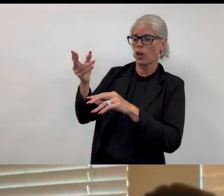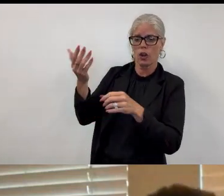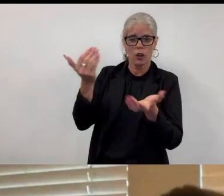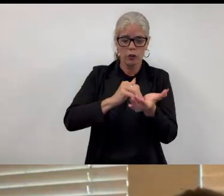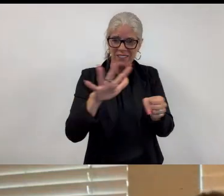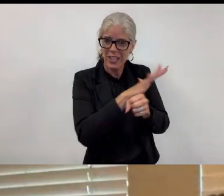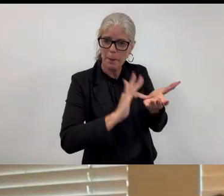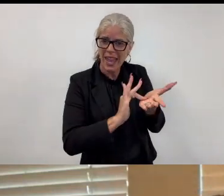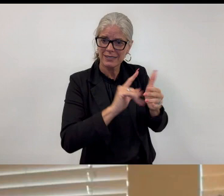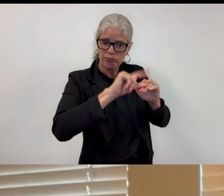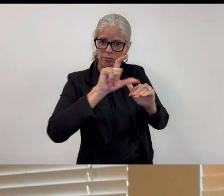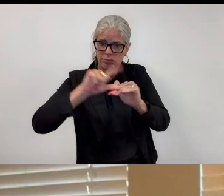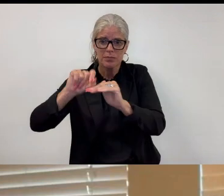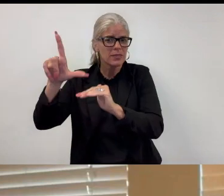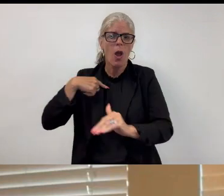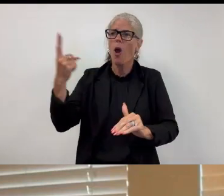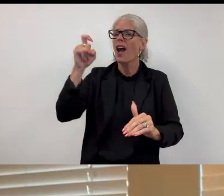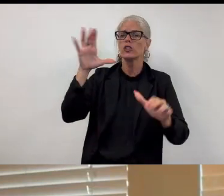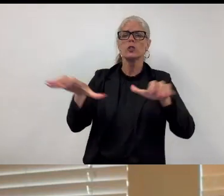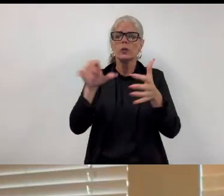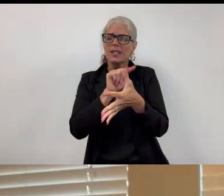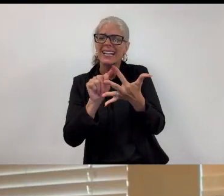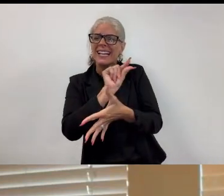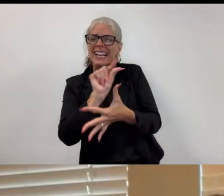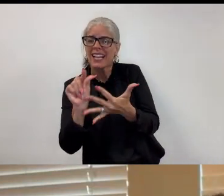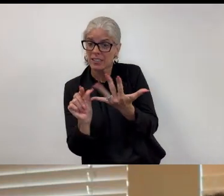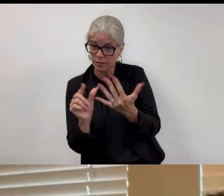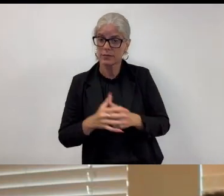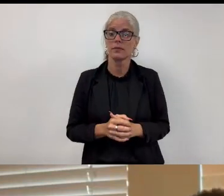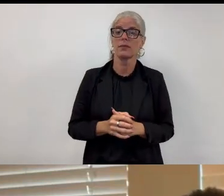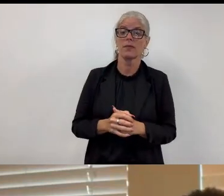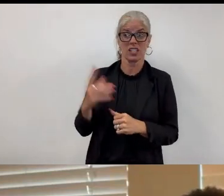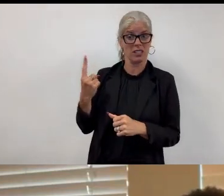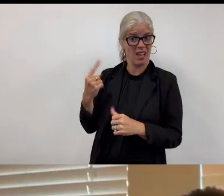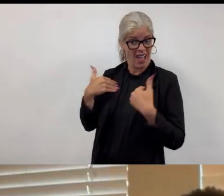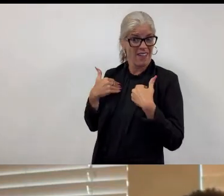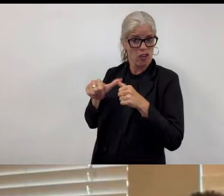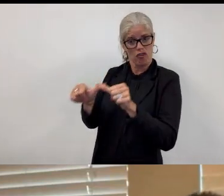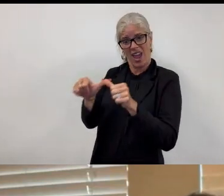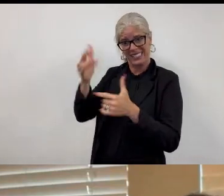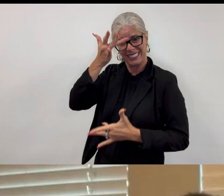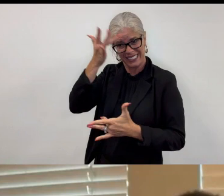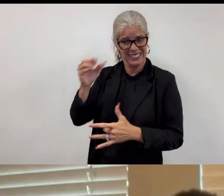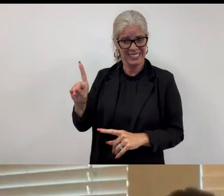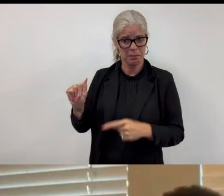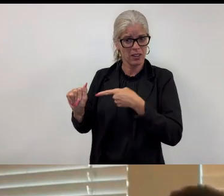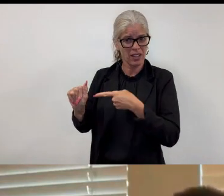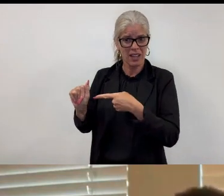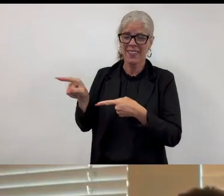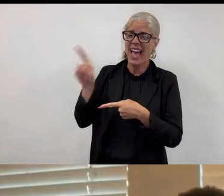pain medication, and all of those nuanced things that, again, as a person with chronic illness and disability, over